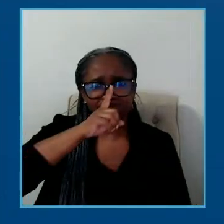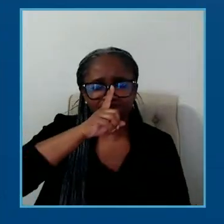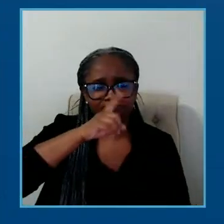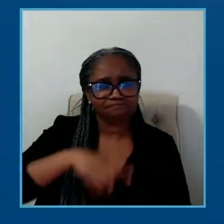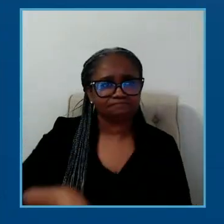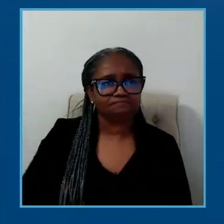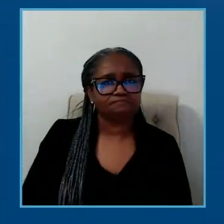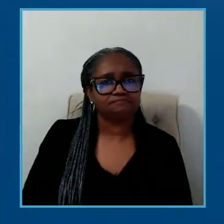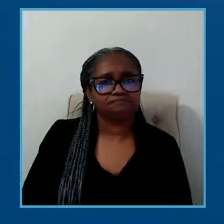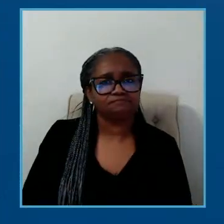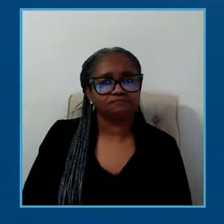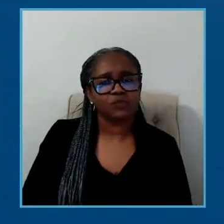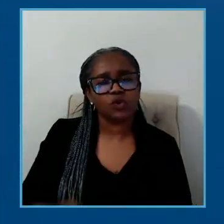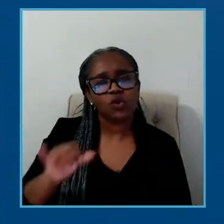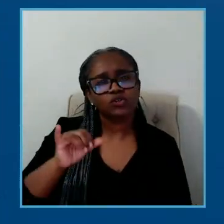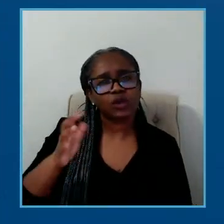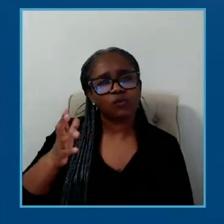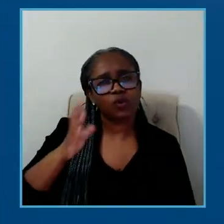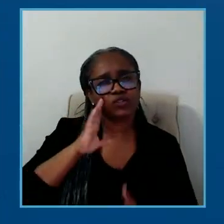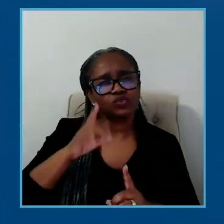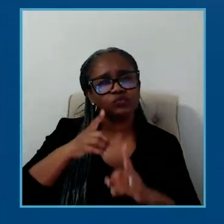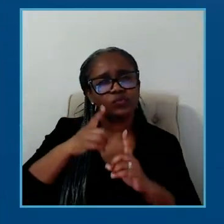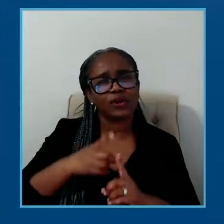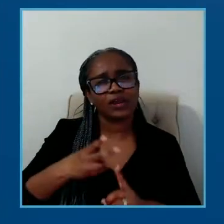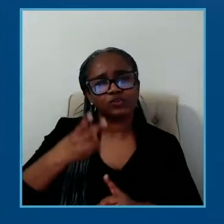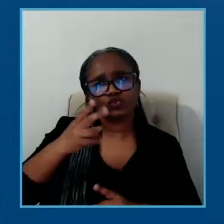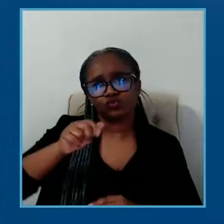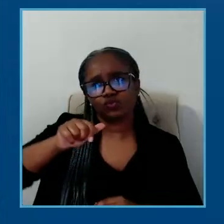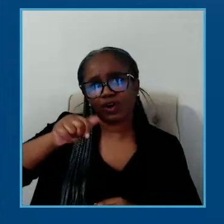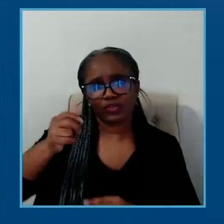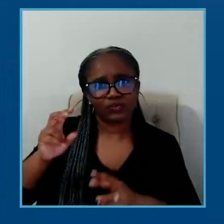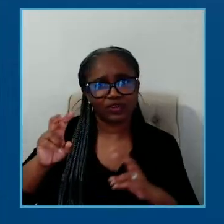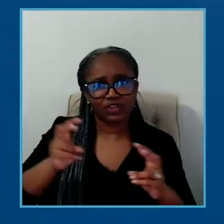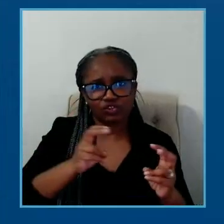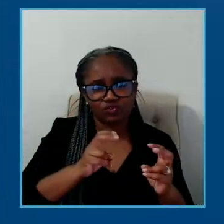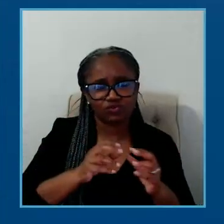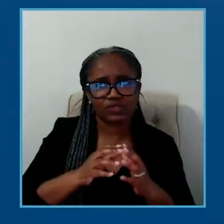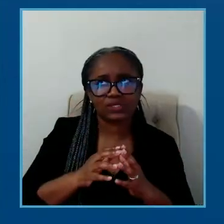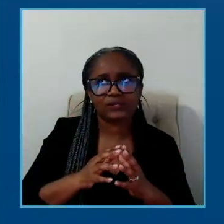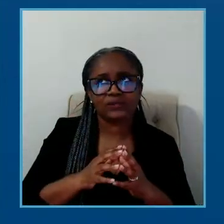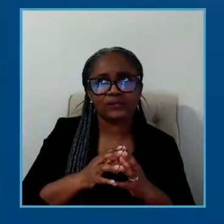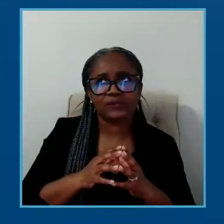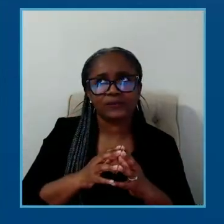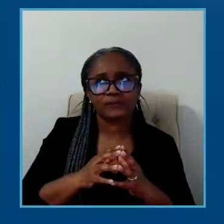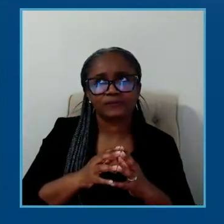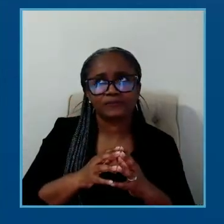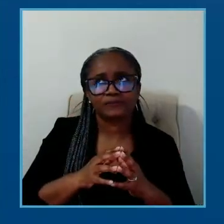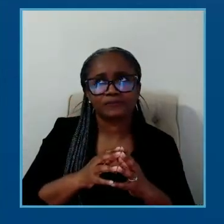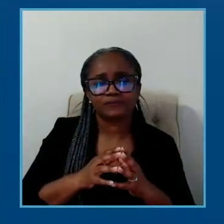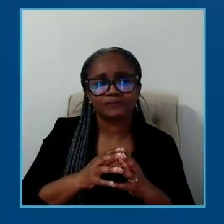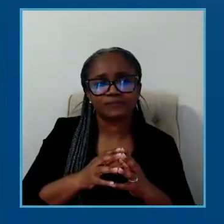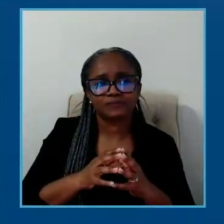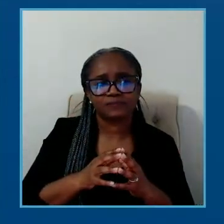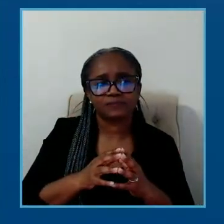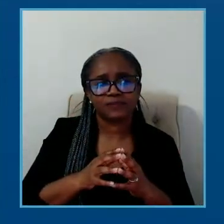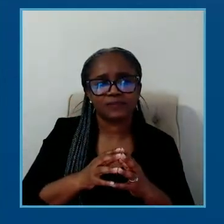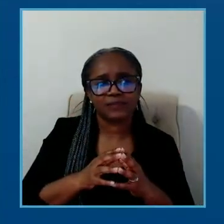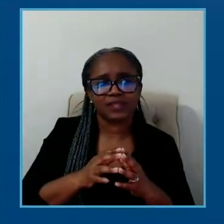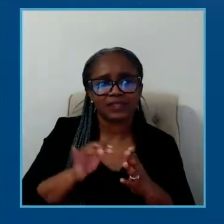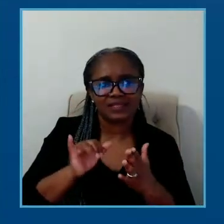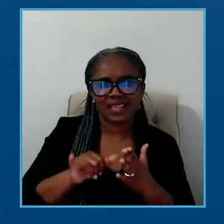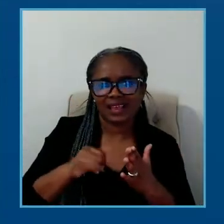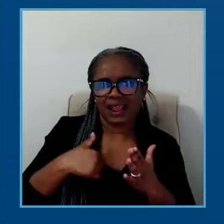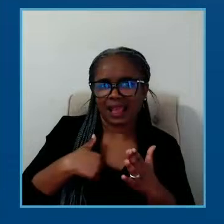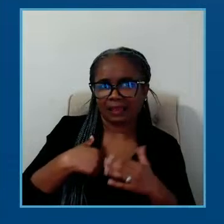point on two other issues that were made earlier, that I think one in error and one a bit of